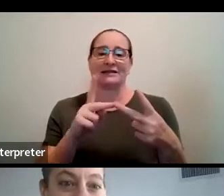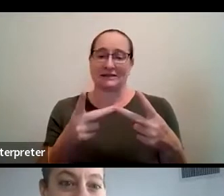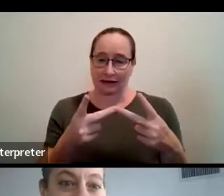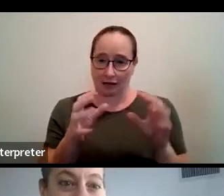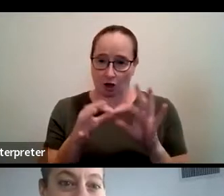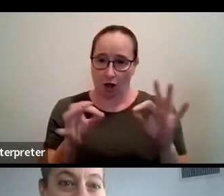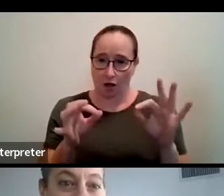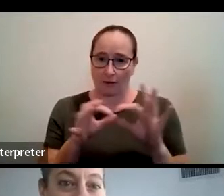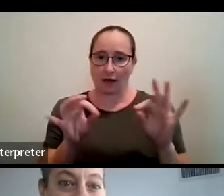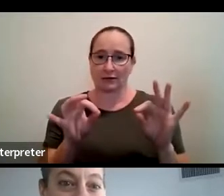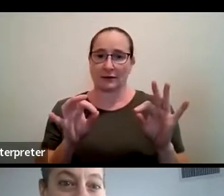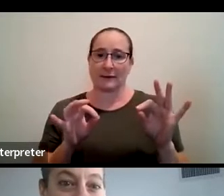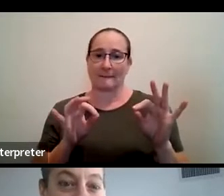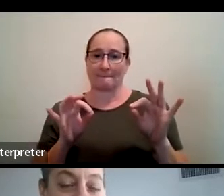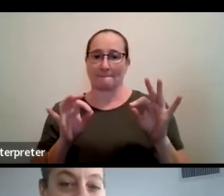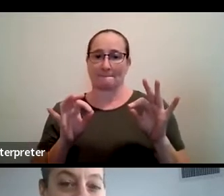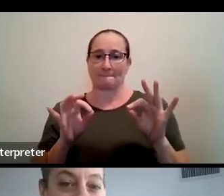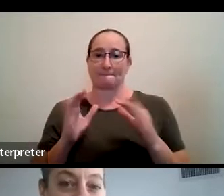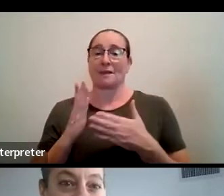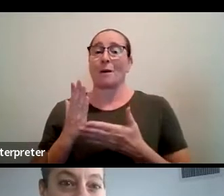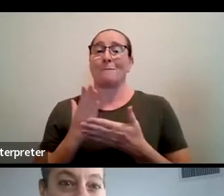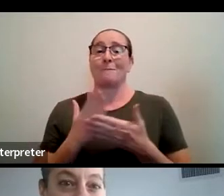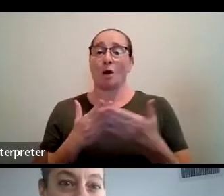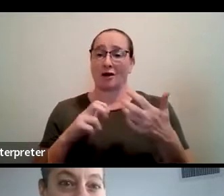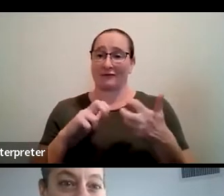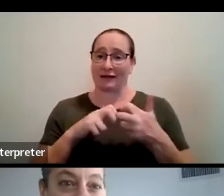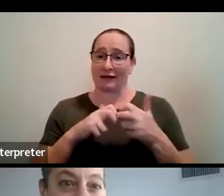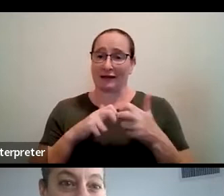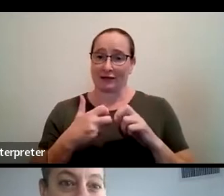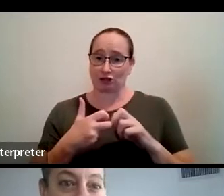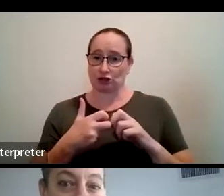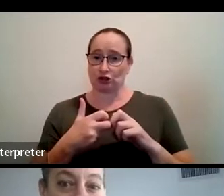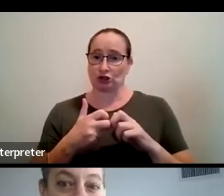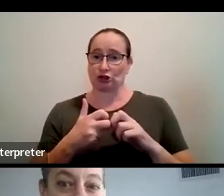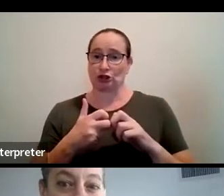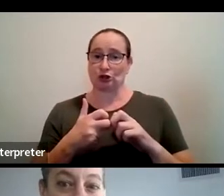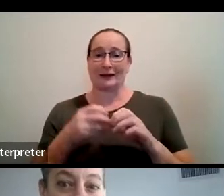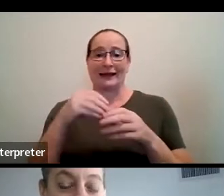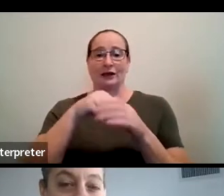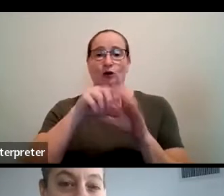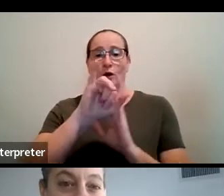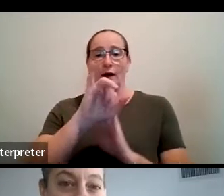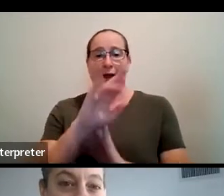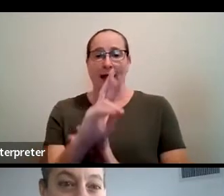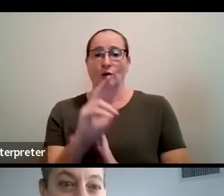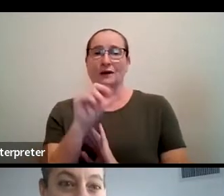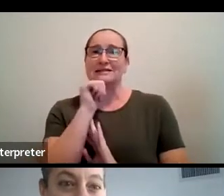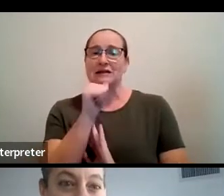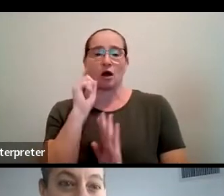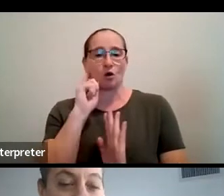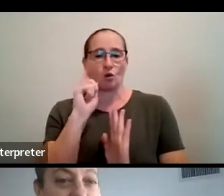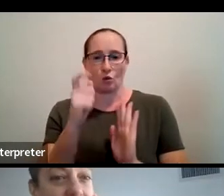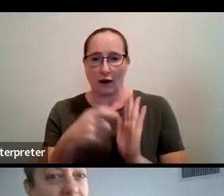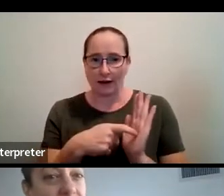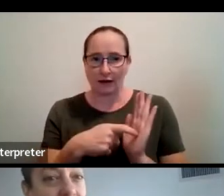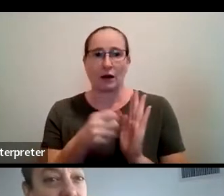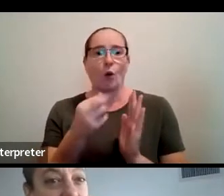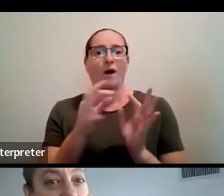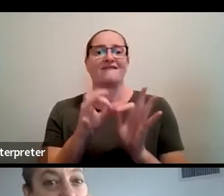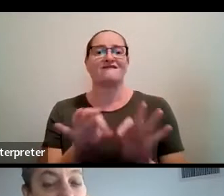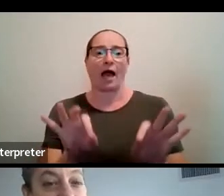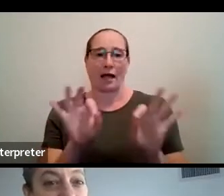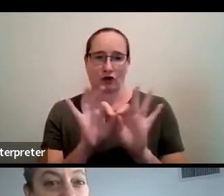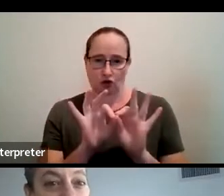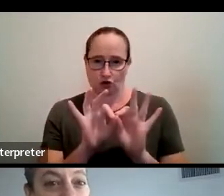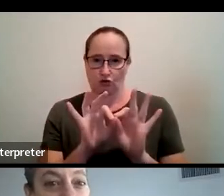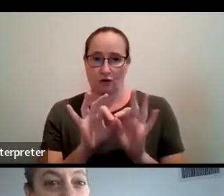that part of the issue is that indoor air is not recognized or valued. And a